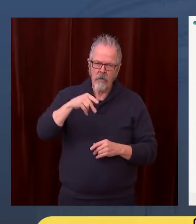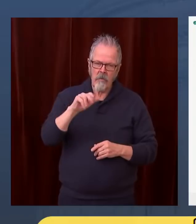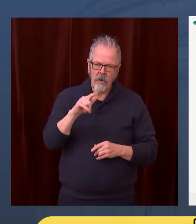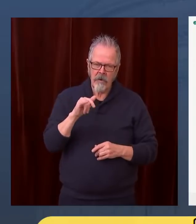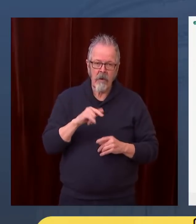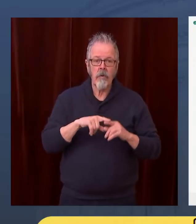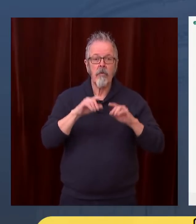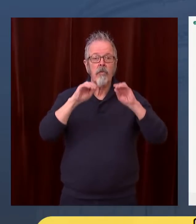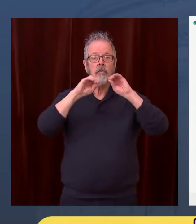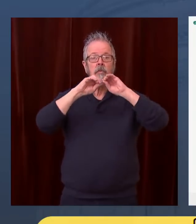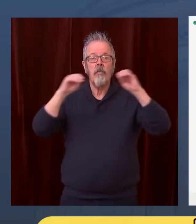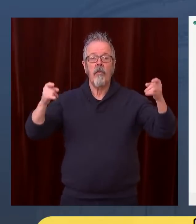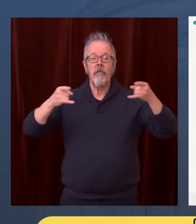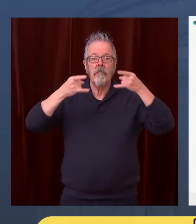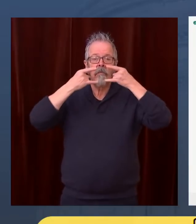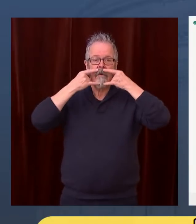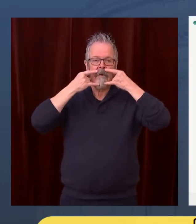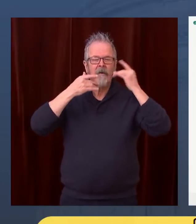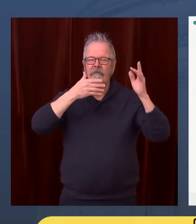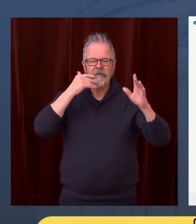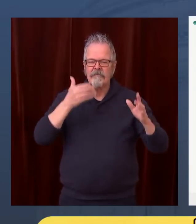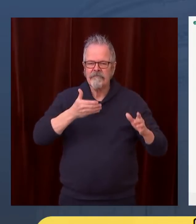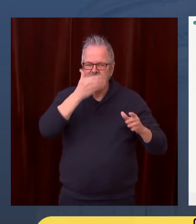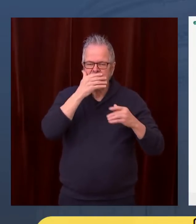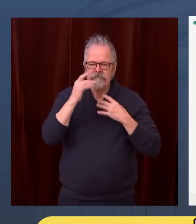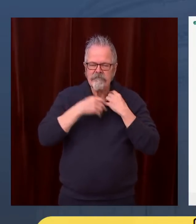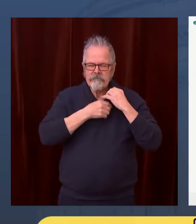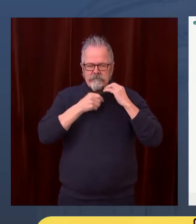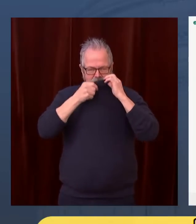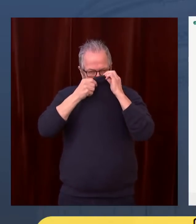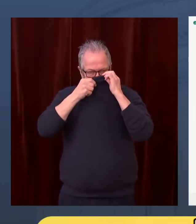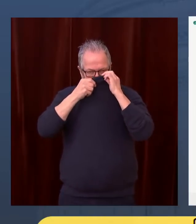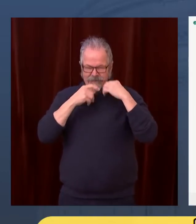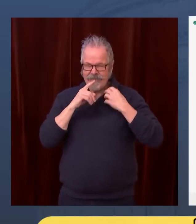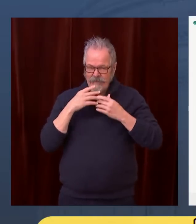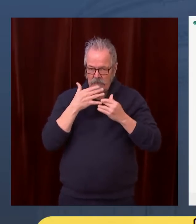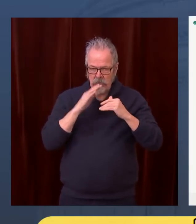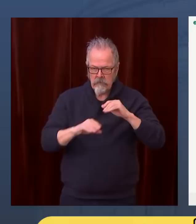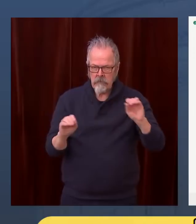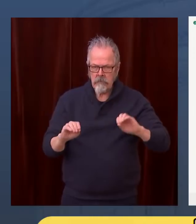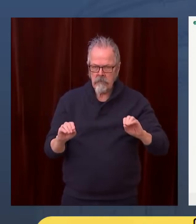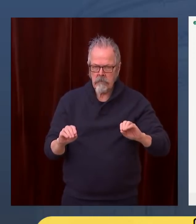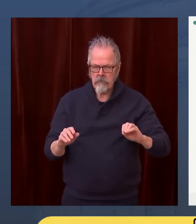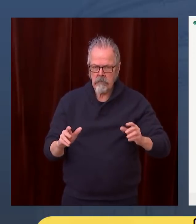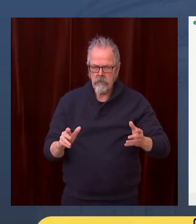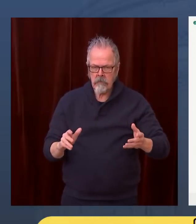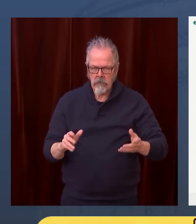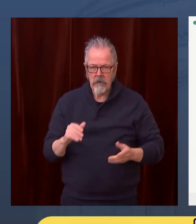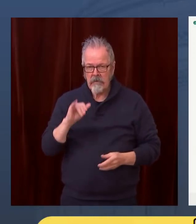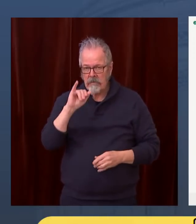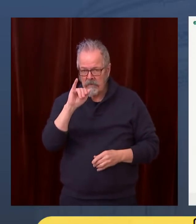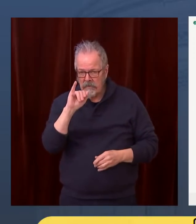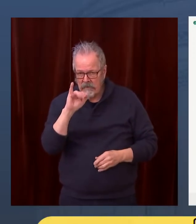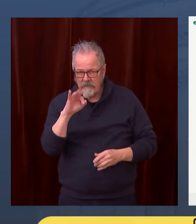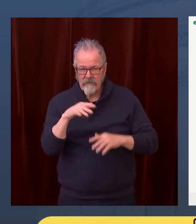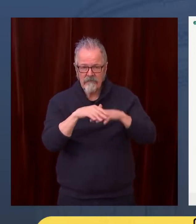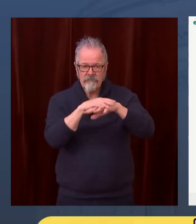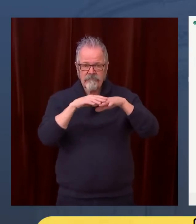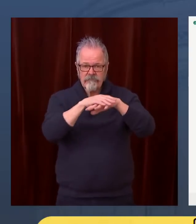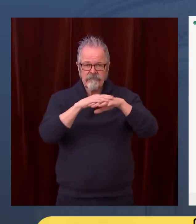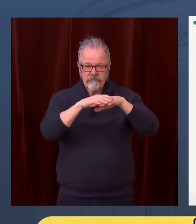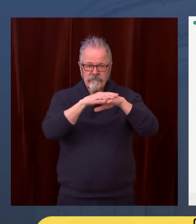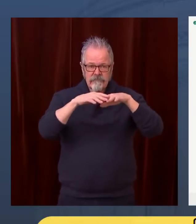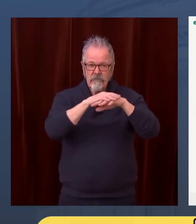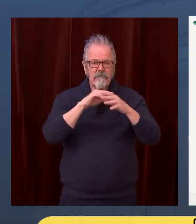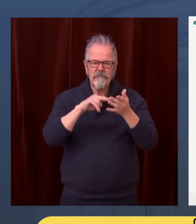as wearing a mask or a face covering. And then when you're in a crowded situation, a crowded setting, I'm not talking about a outdoor